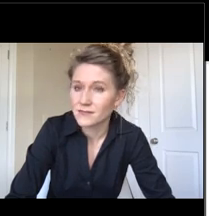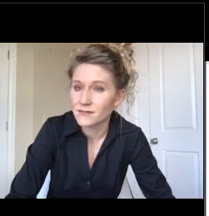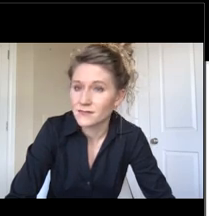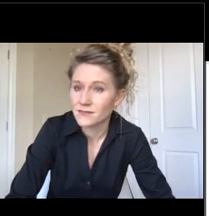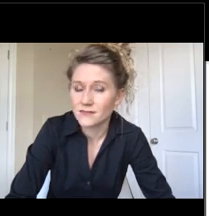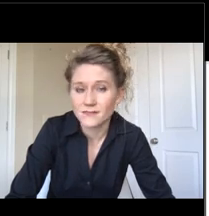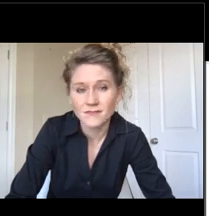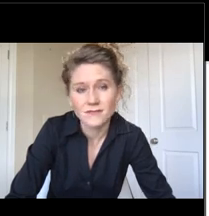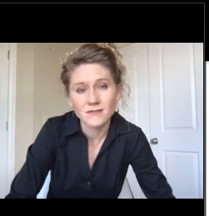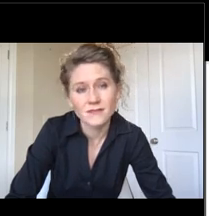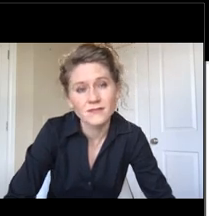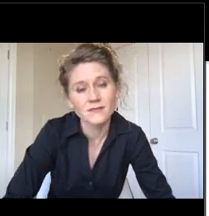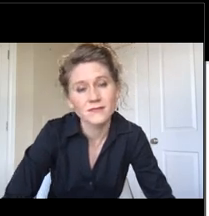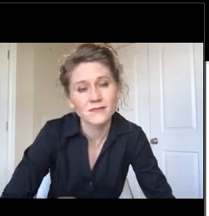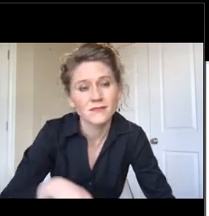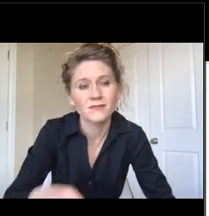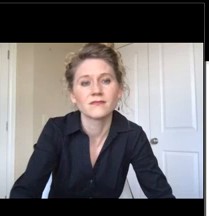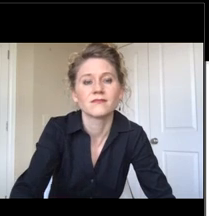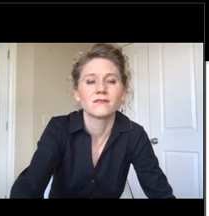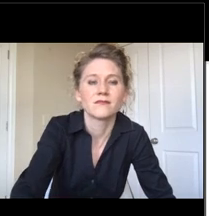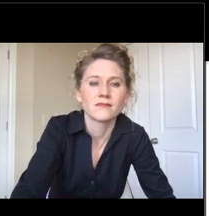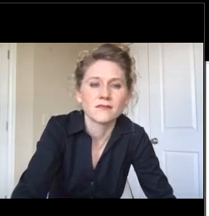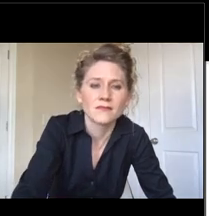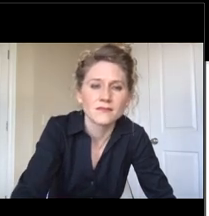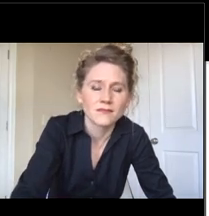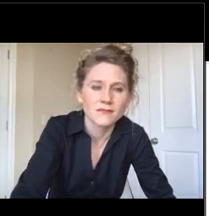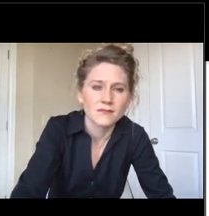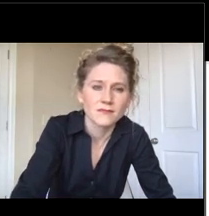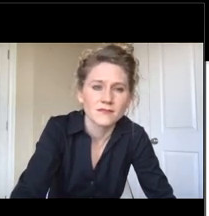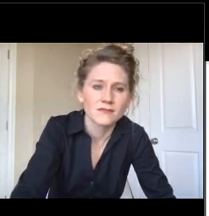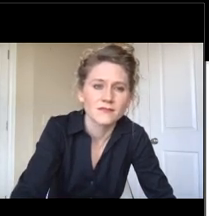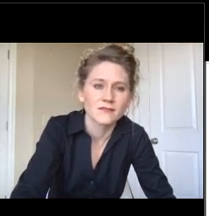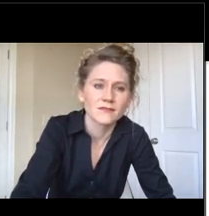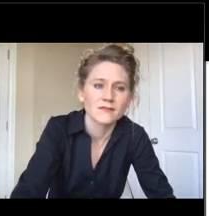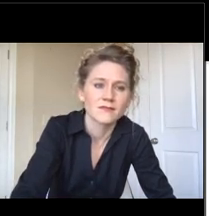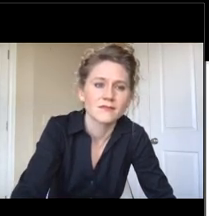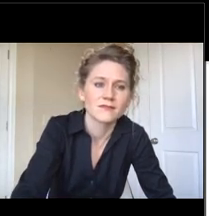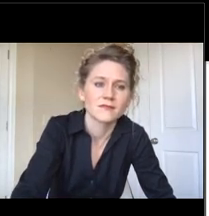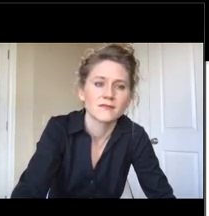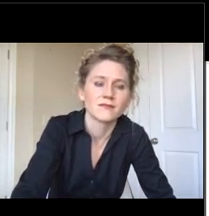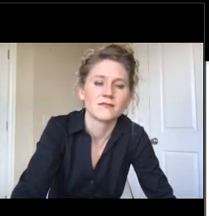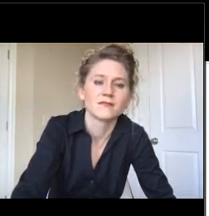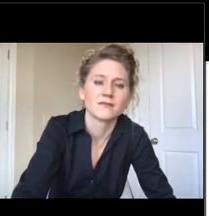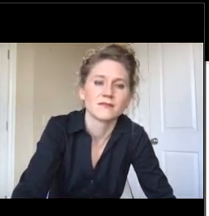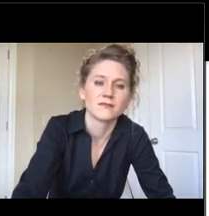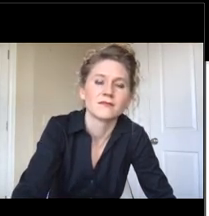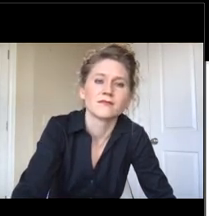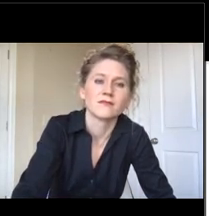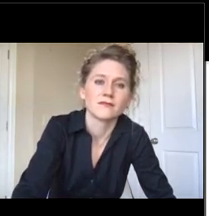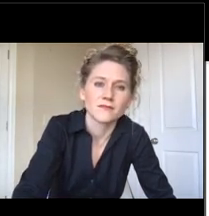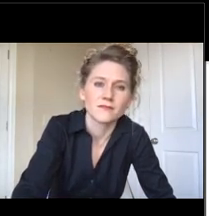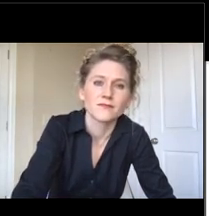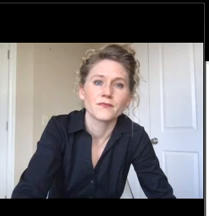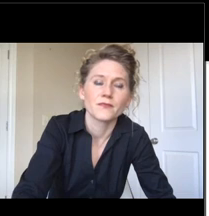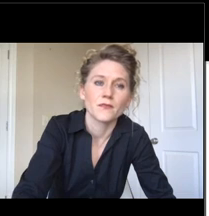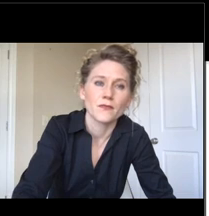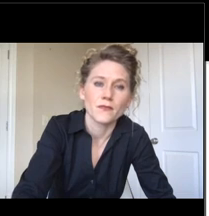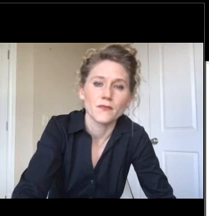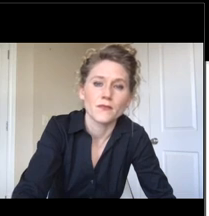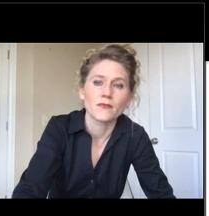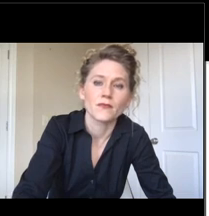nothing. We always need to show to do nothing, because I mean, if you do nothing, that you can see in this picture's worth a thousand words. Your